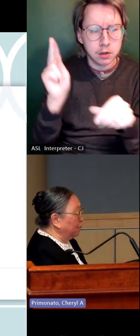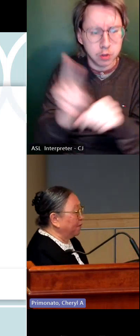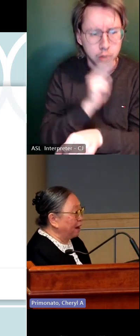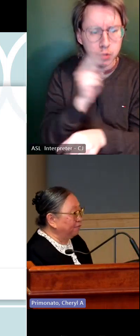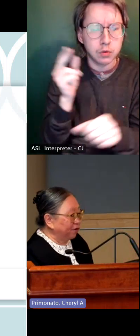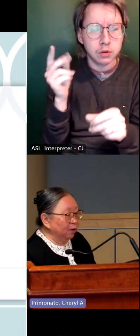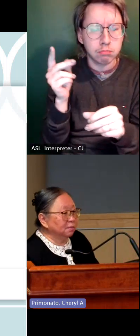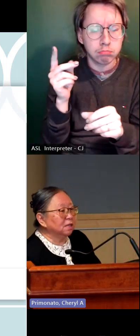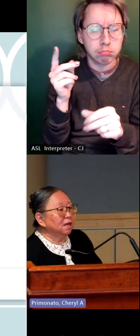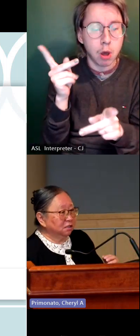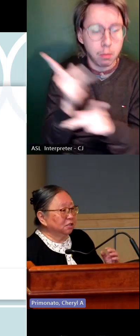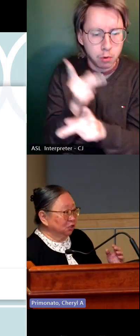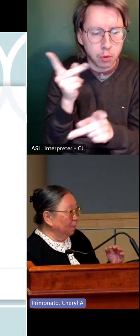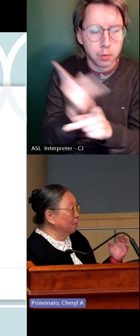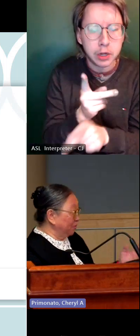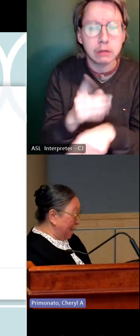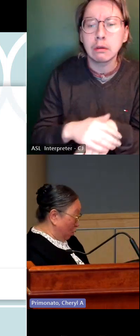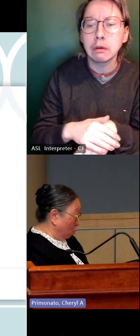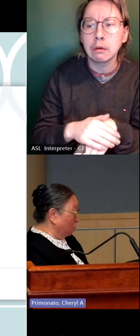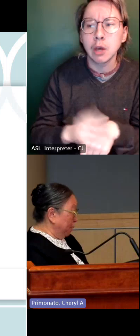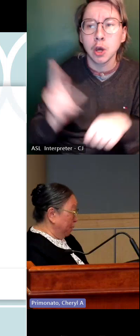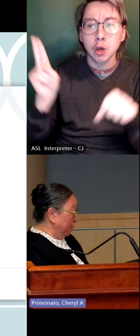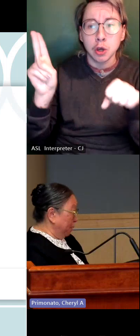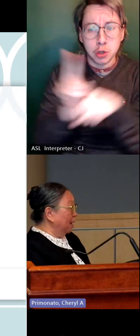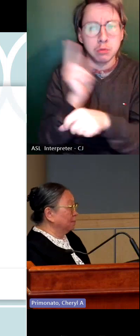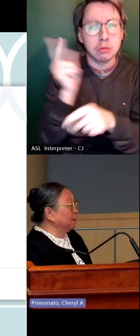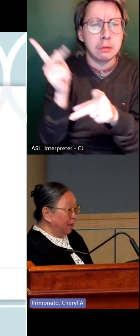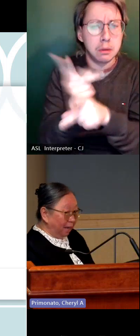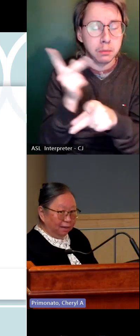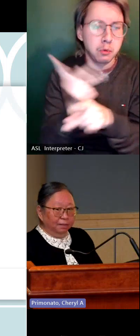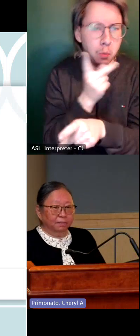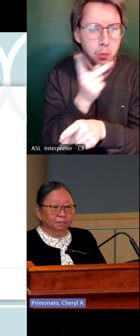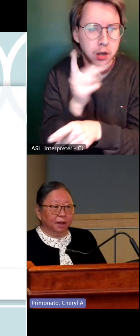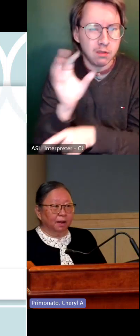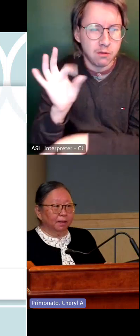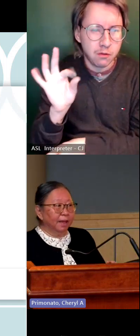of certified firms to determine what that goal will be.